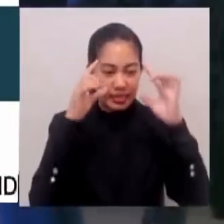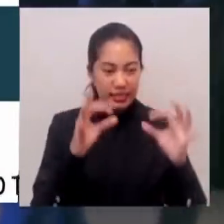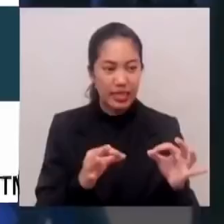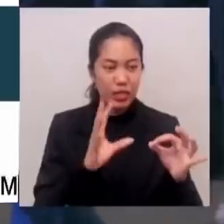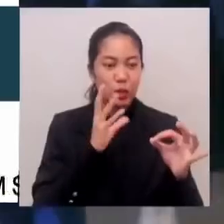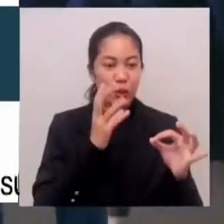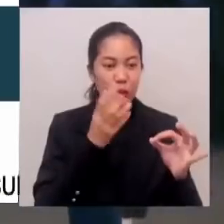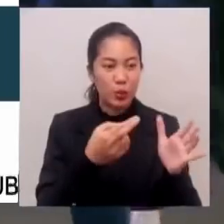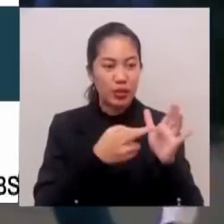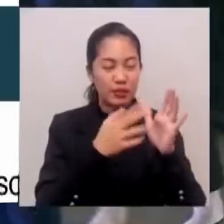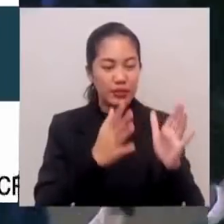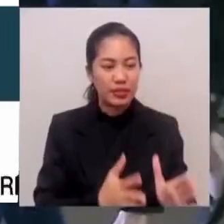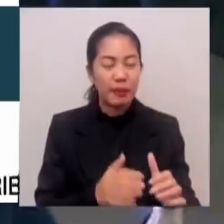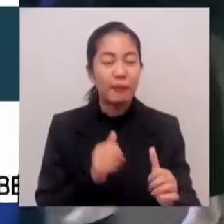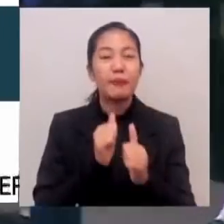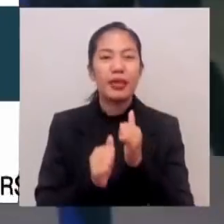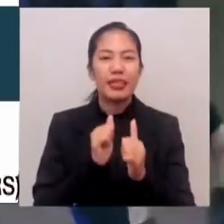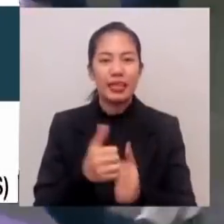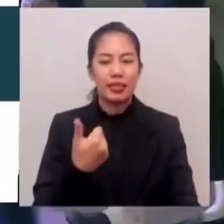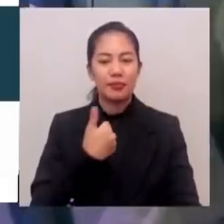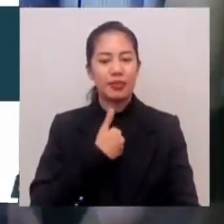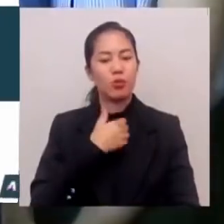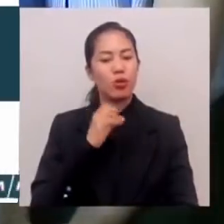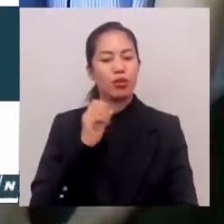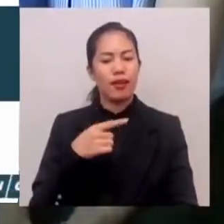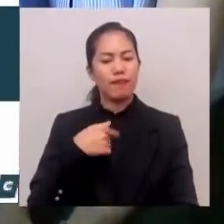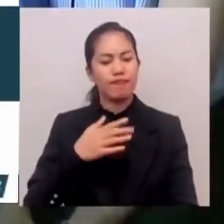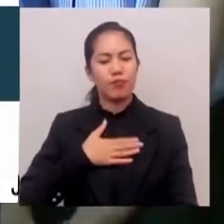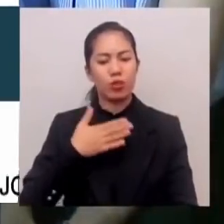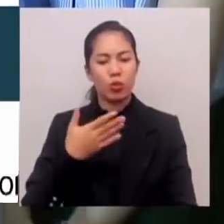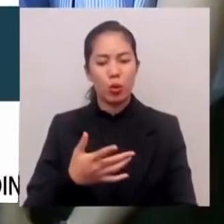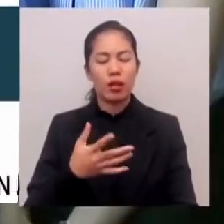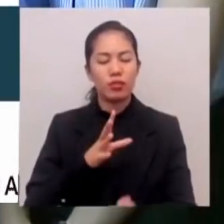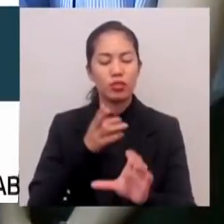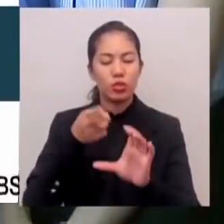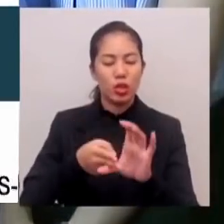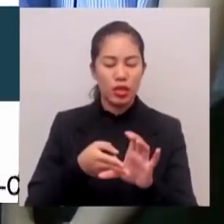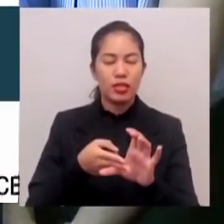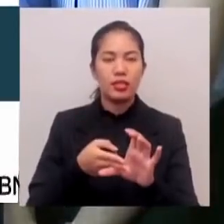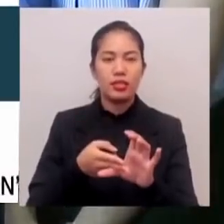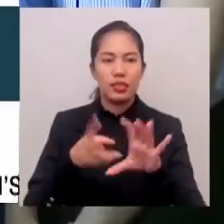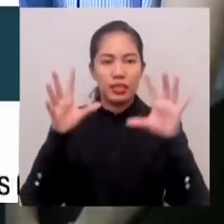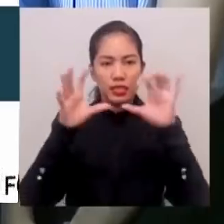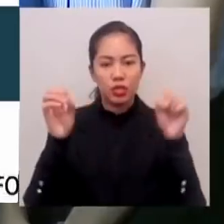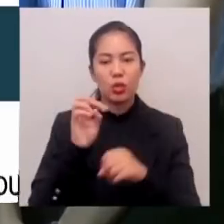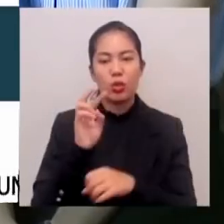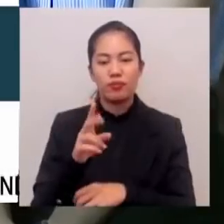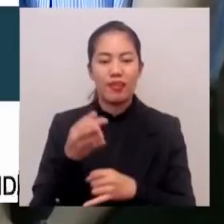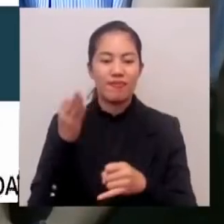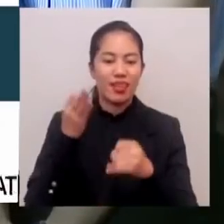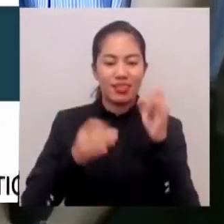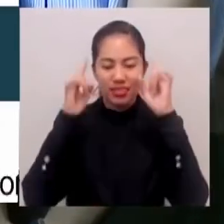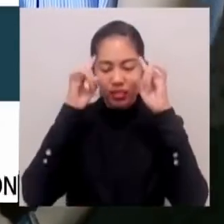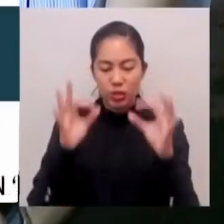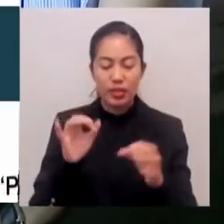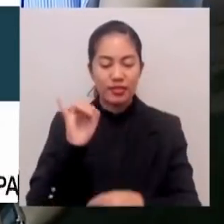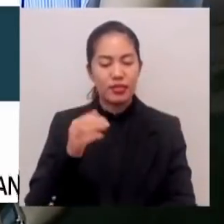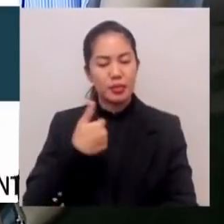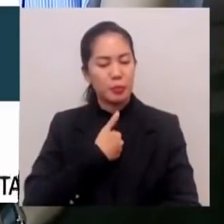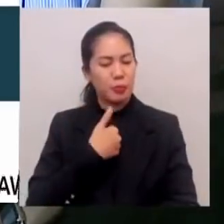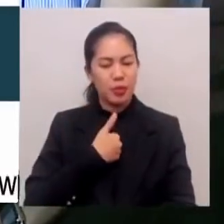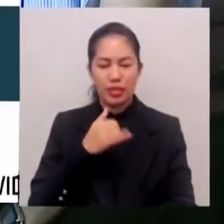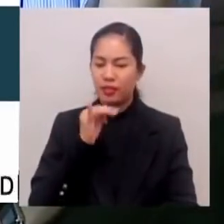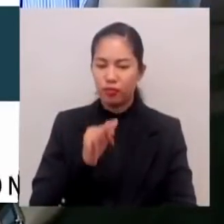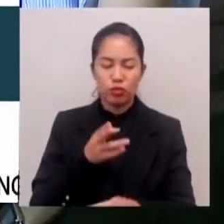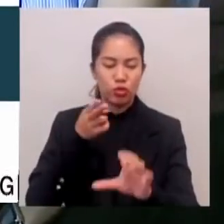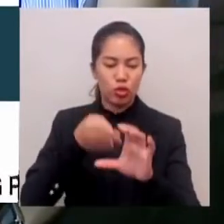the personality himself who decides or who gets to make the final say as to whether he or she is going to run.